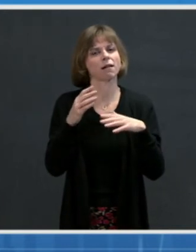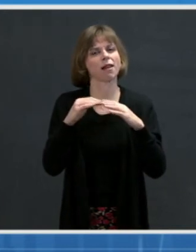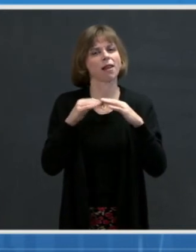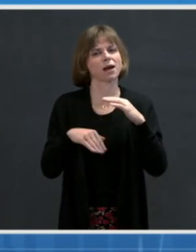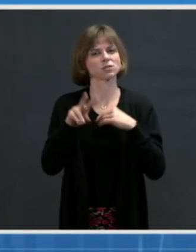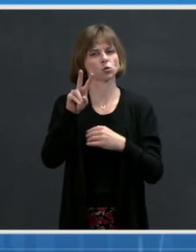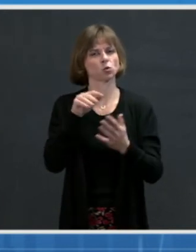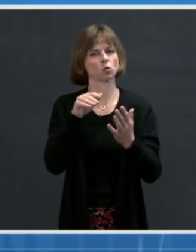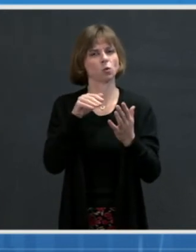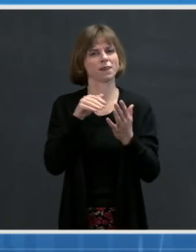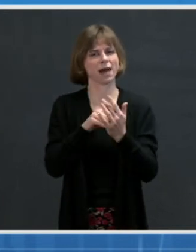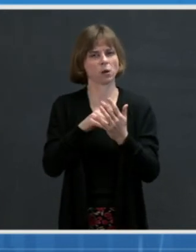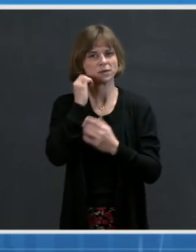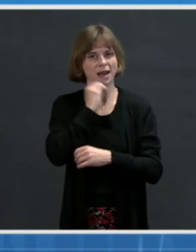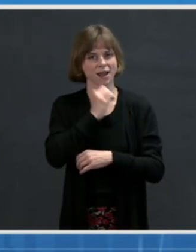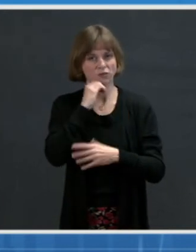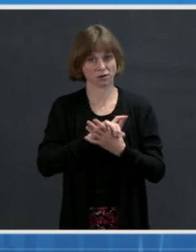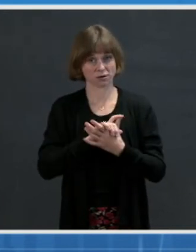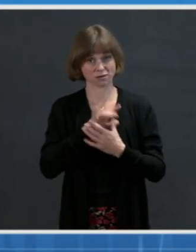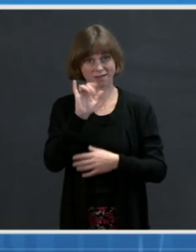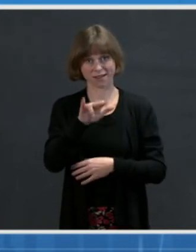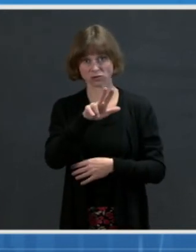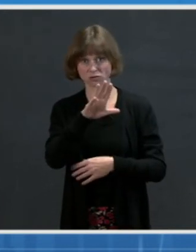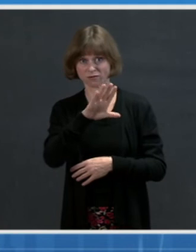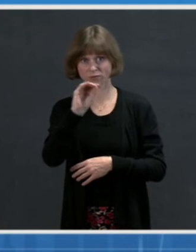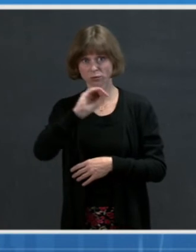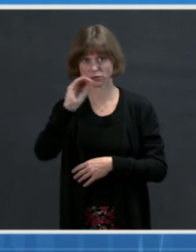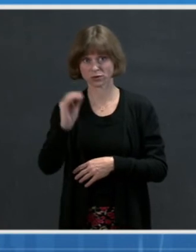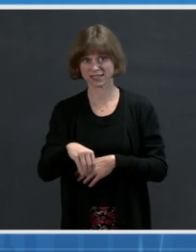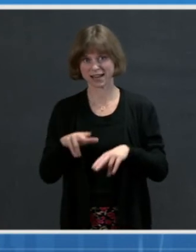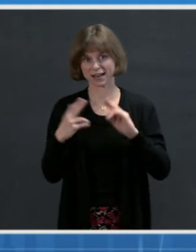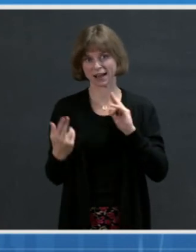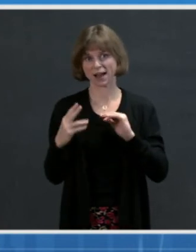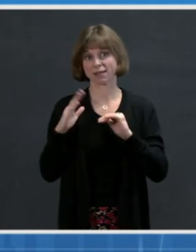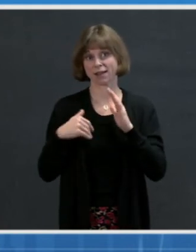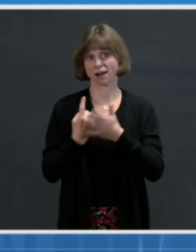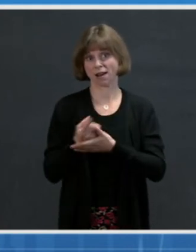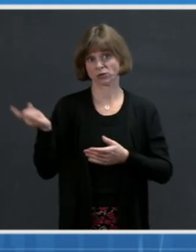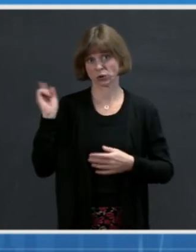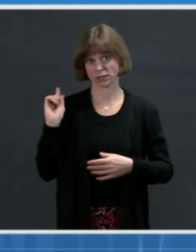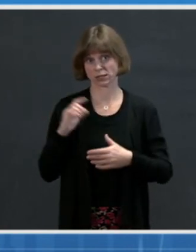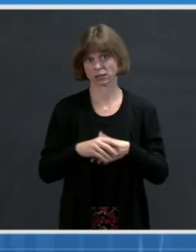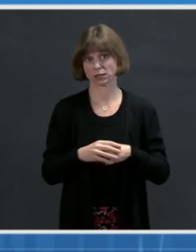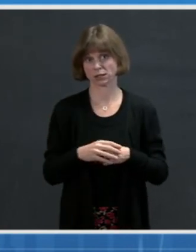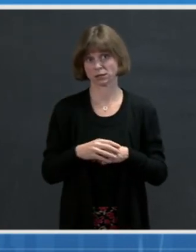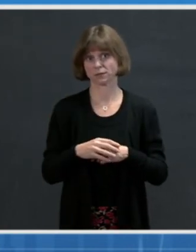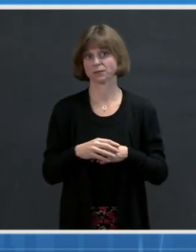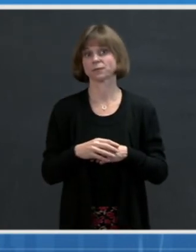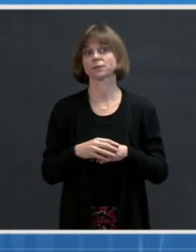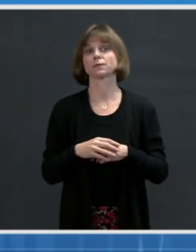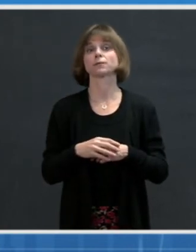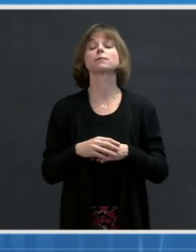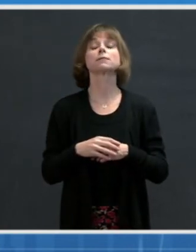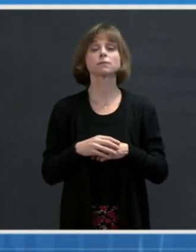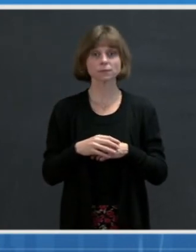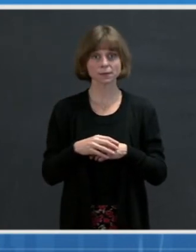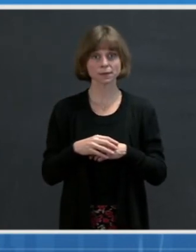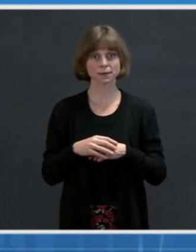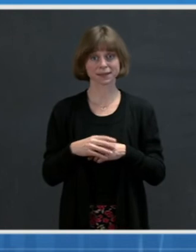This represents a 35% decline compared to the prior week. On Monday, I announced that we were kicking off